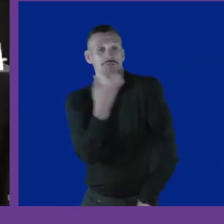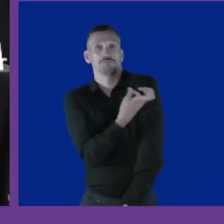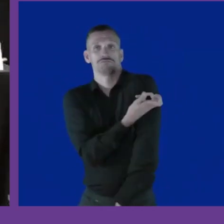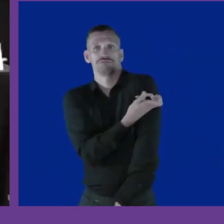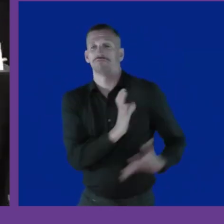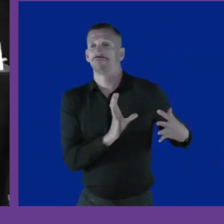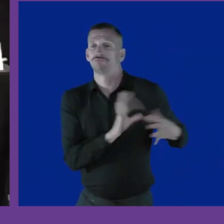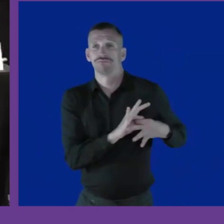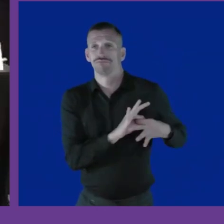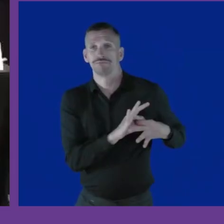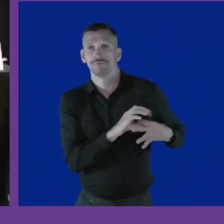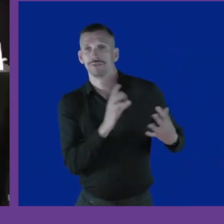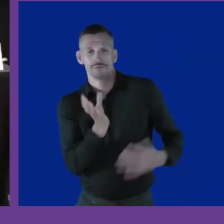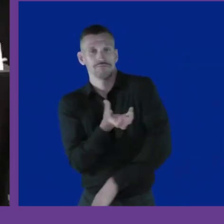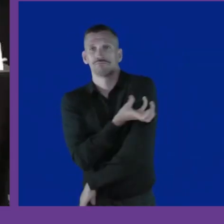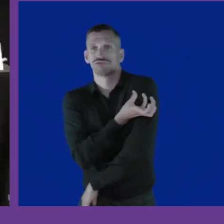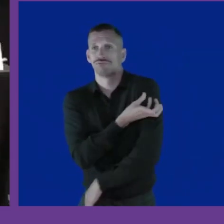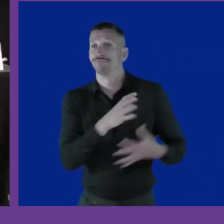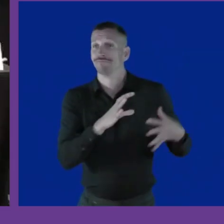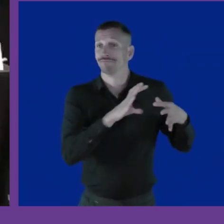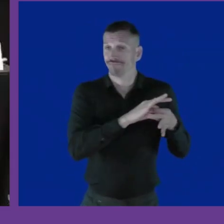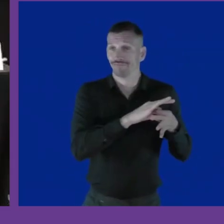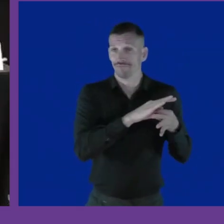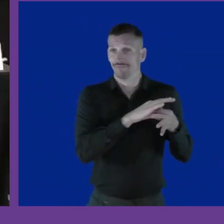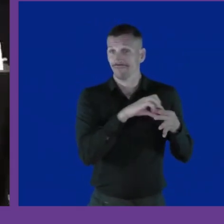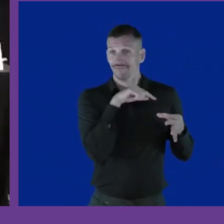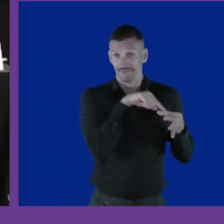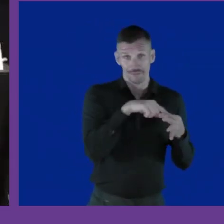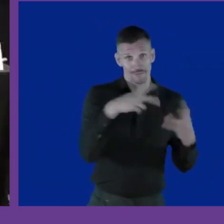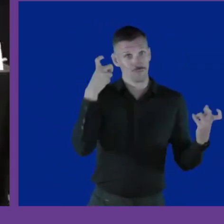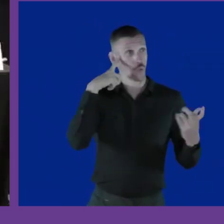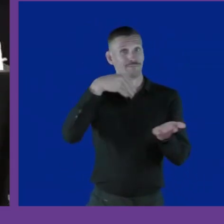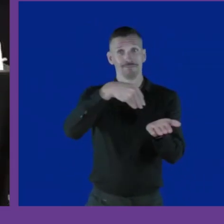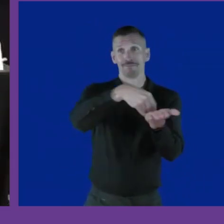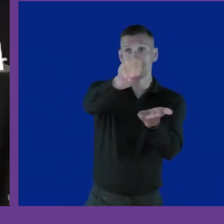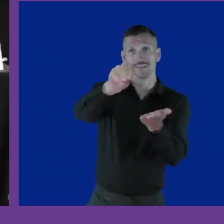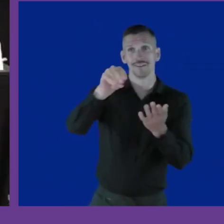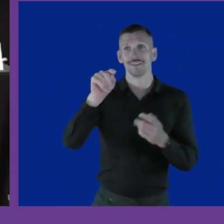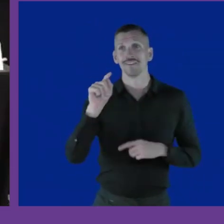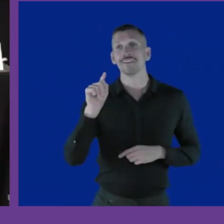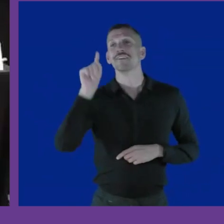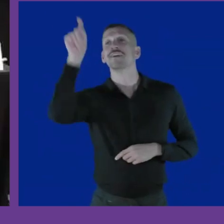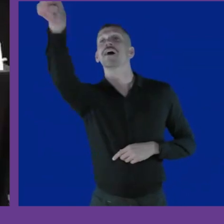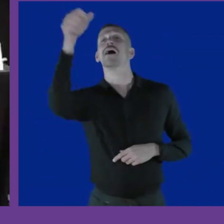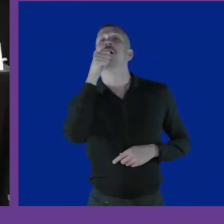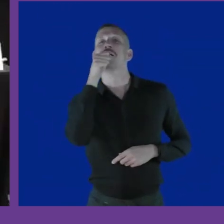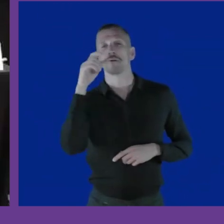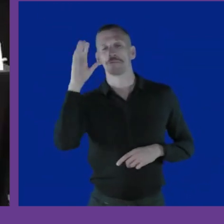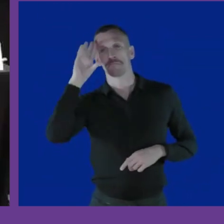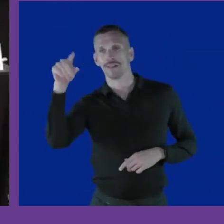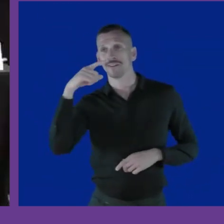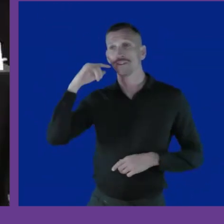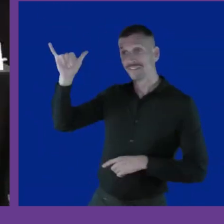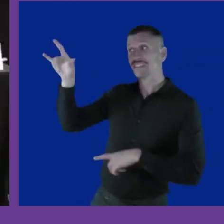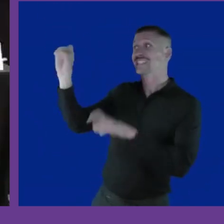data from the chip. Yes, but data within a payment device has to be secured. Yeah, of course. And that